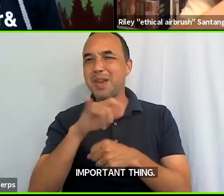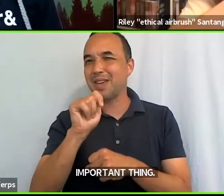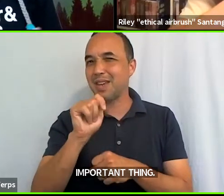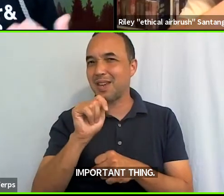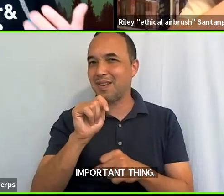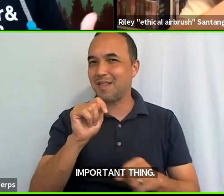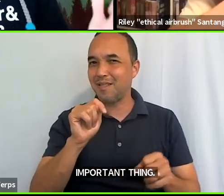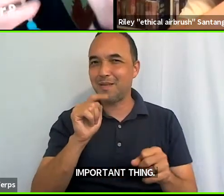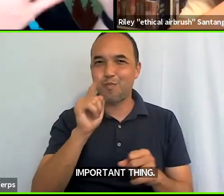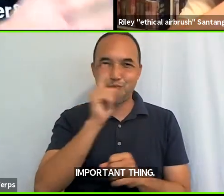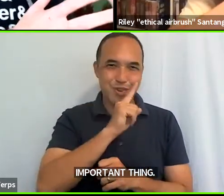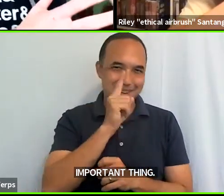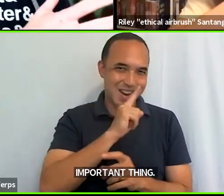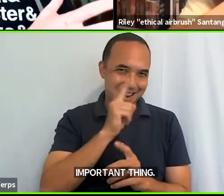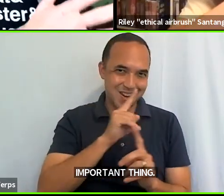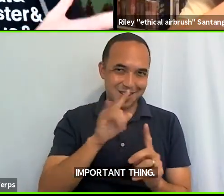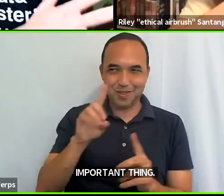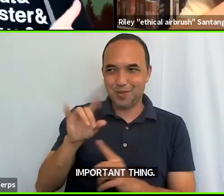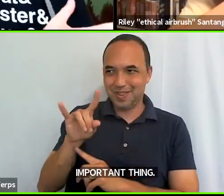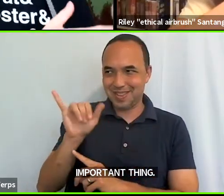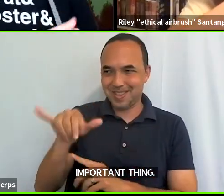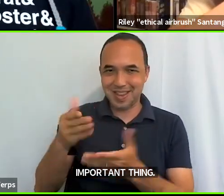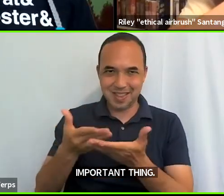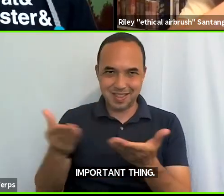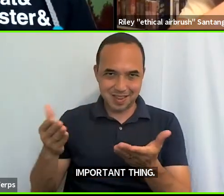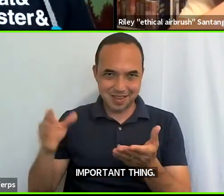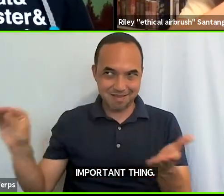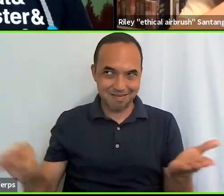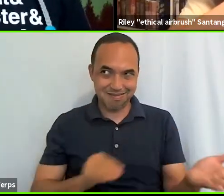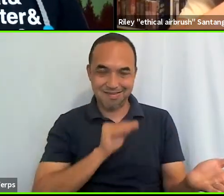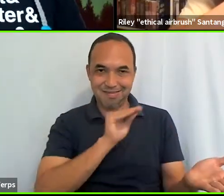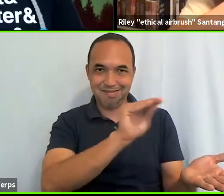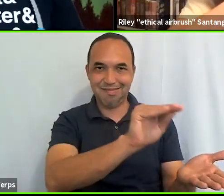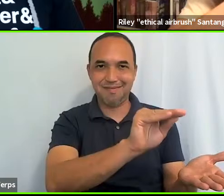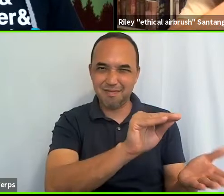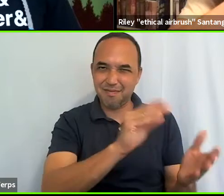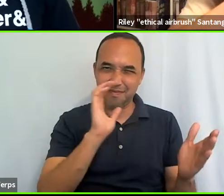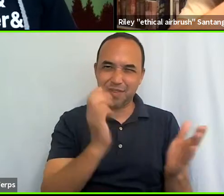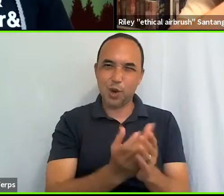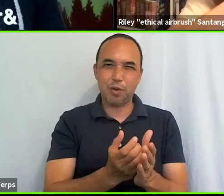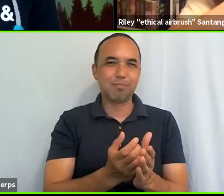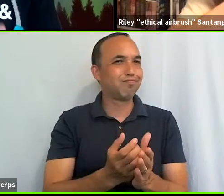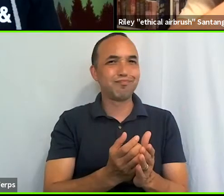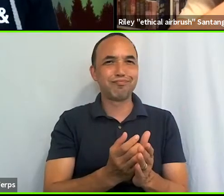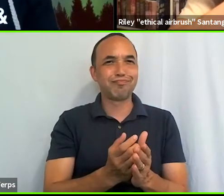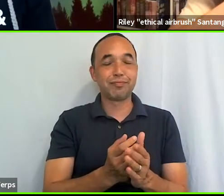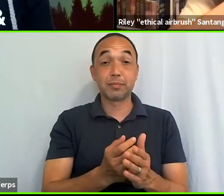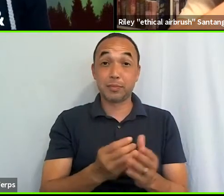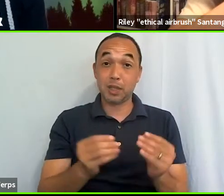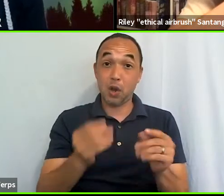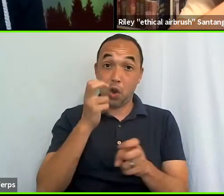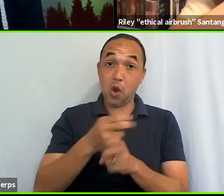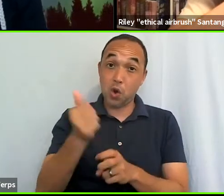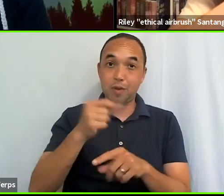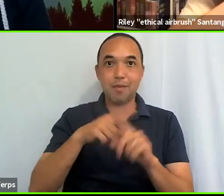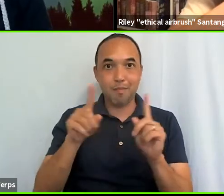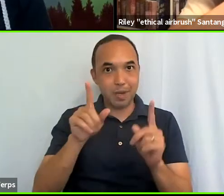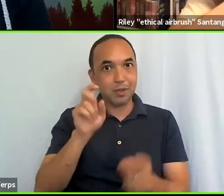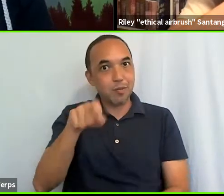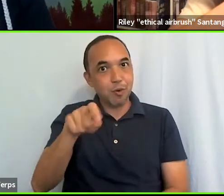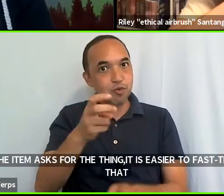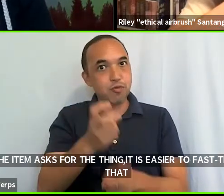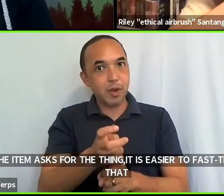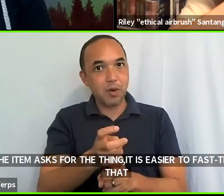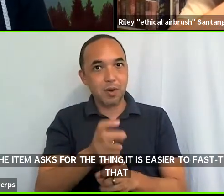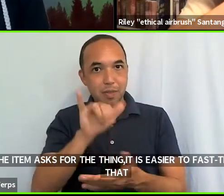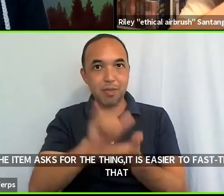that you did that thing in that way. It makes it more difficult, but that's also part of the gameplay, which is,